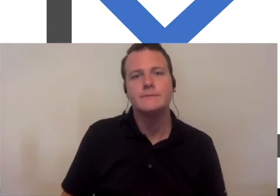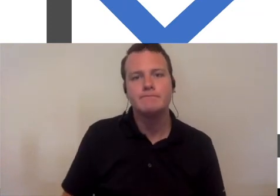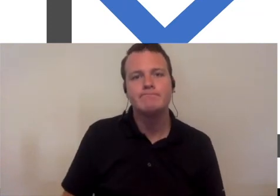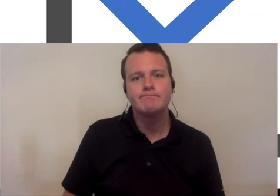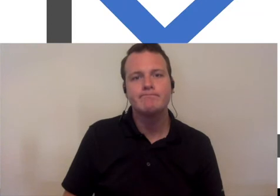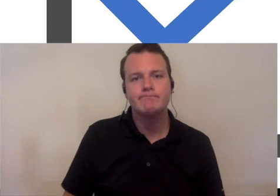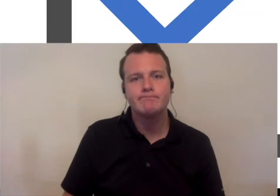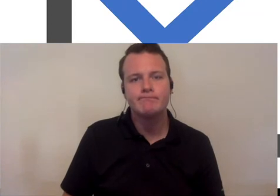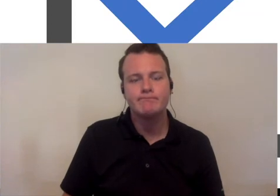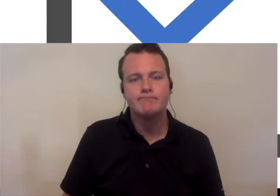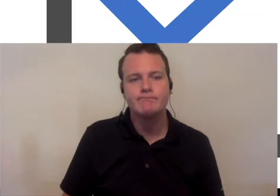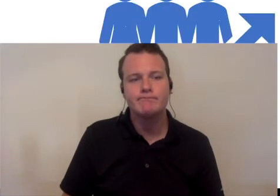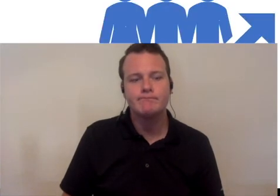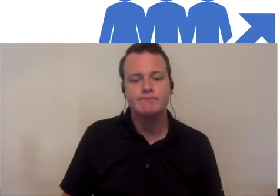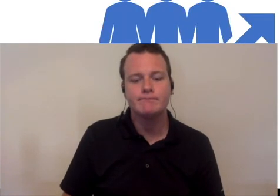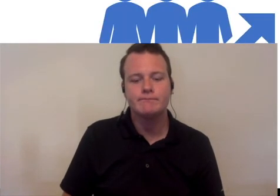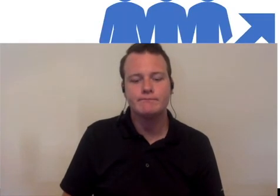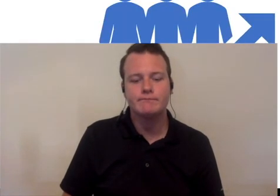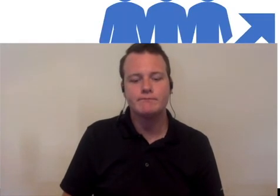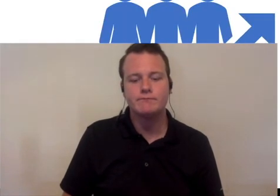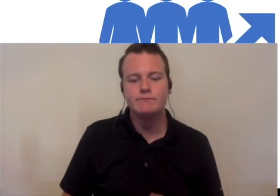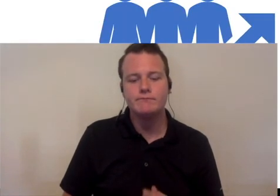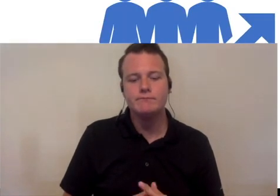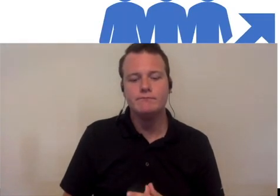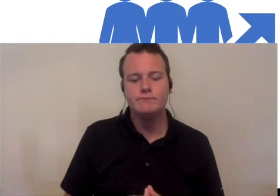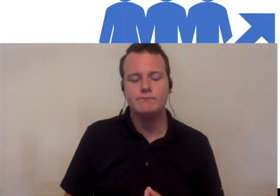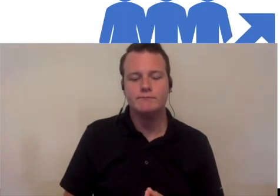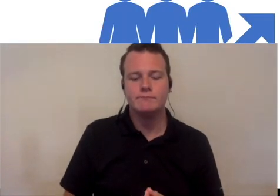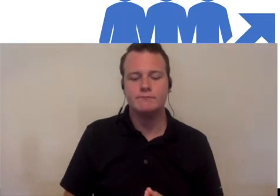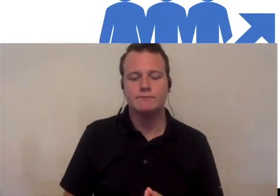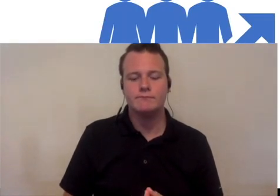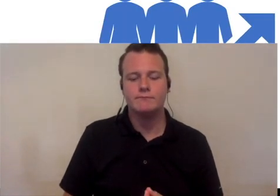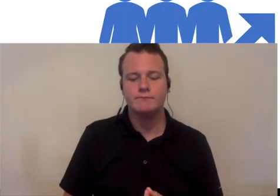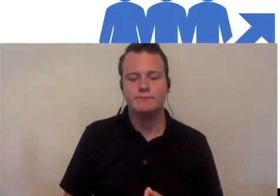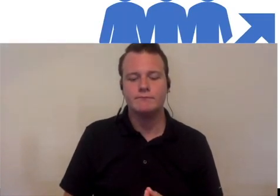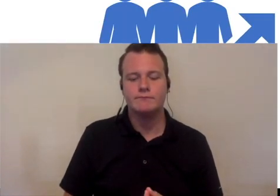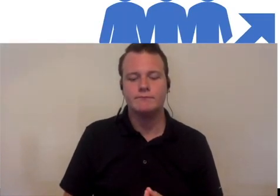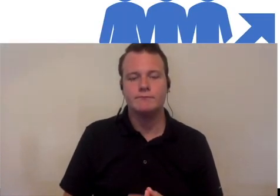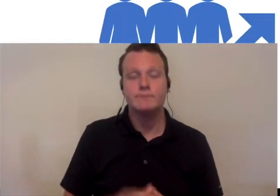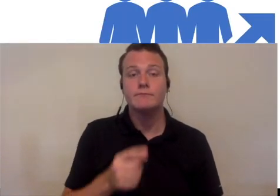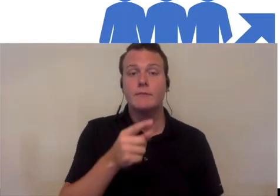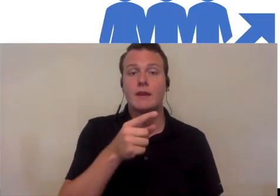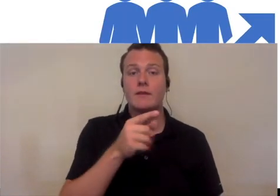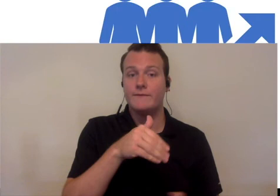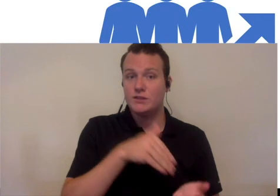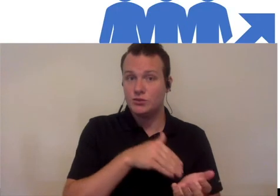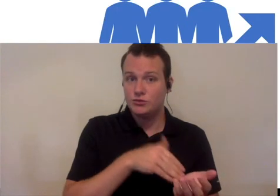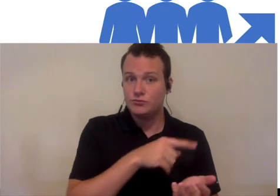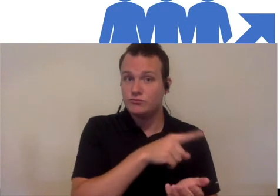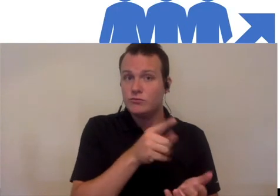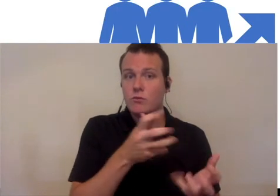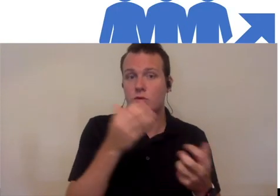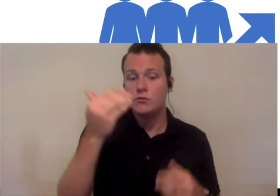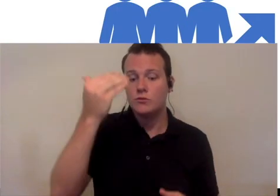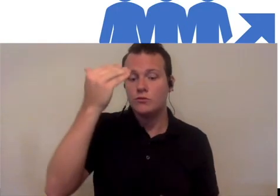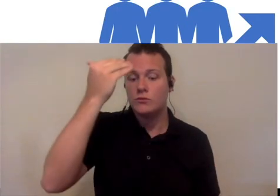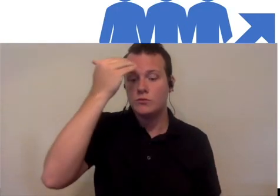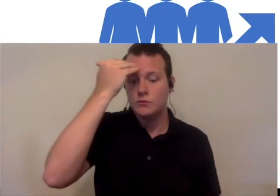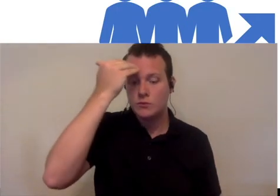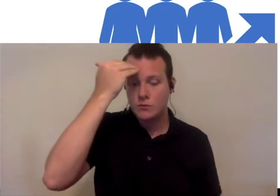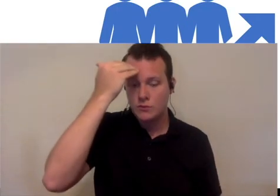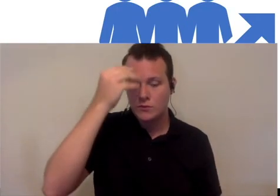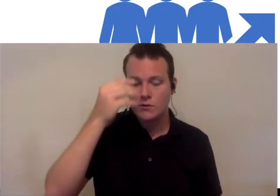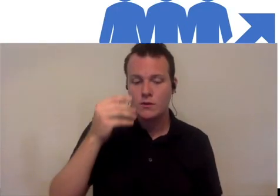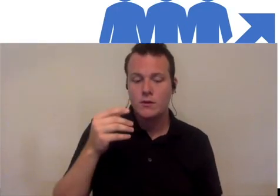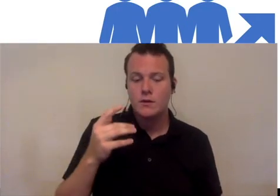know. Next slide. They want to know, do you prefer to be consistently